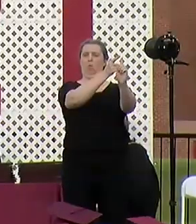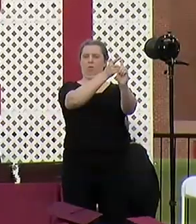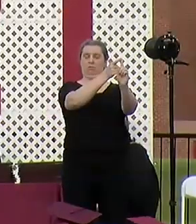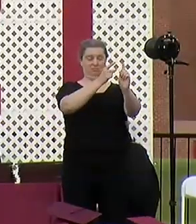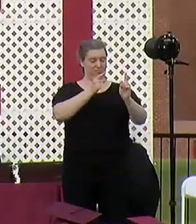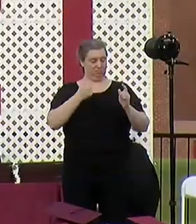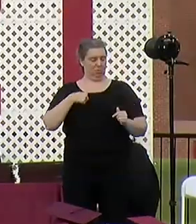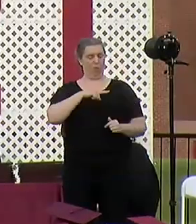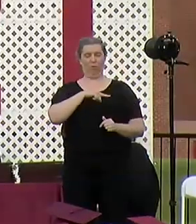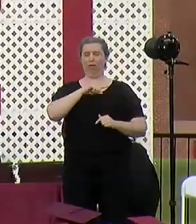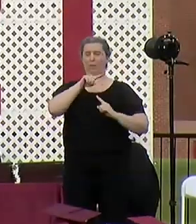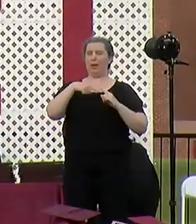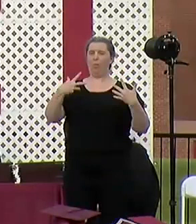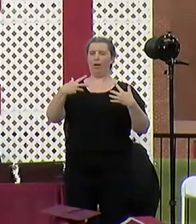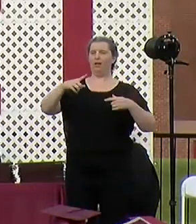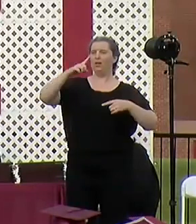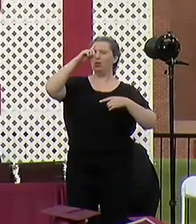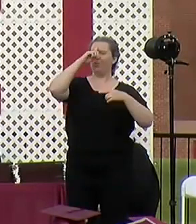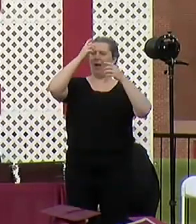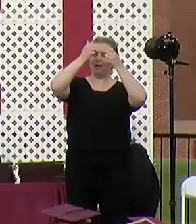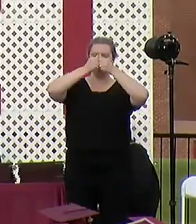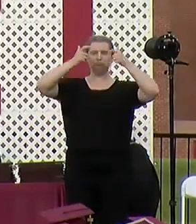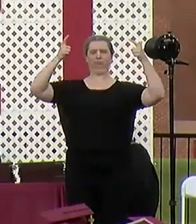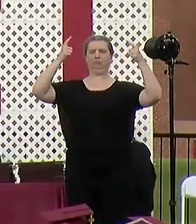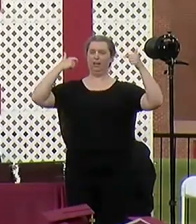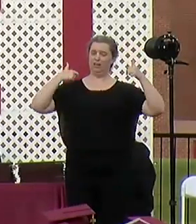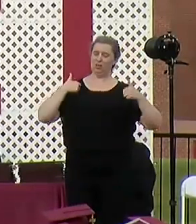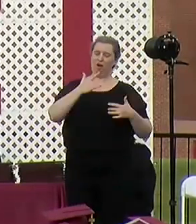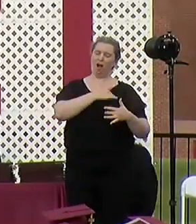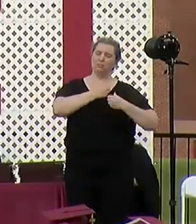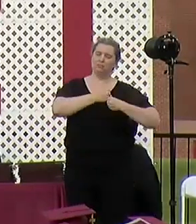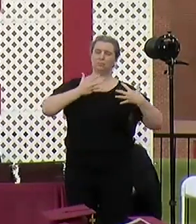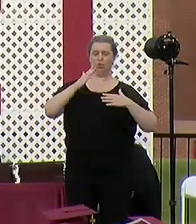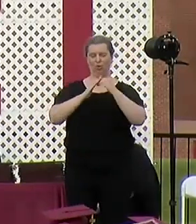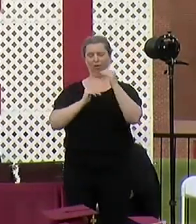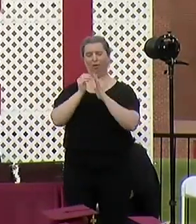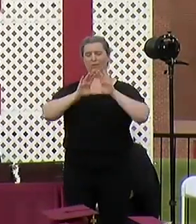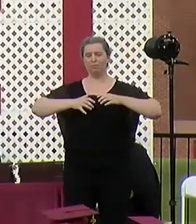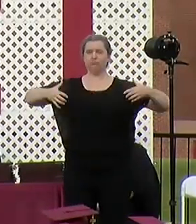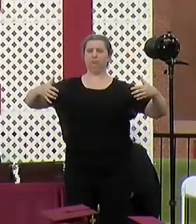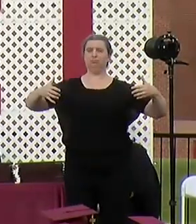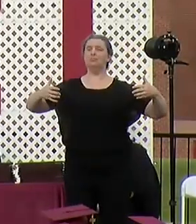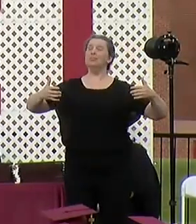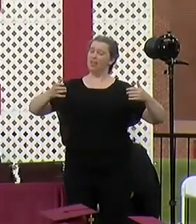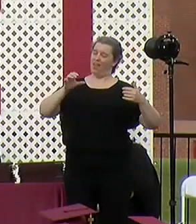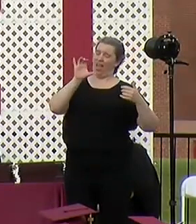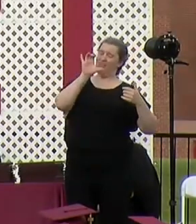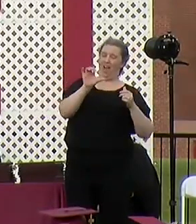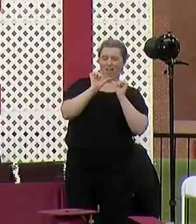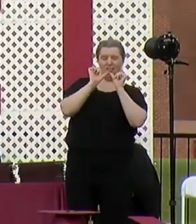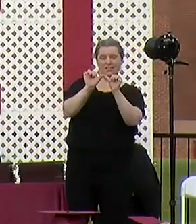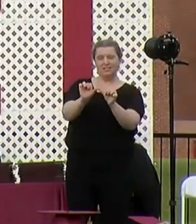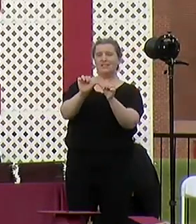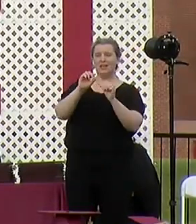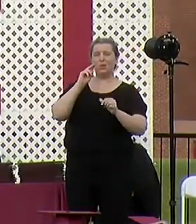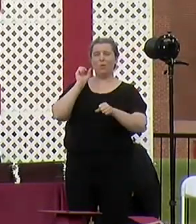all about is to stretch your minds, enlarge your hearts, and widen your comfort zones. And it's our continued homework as